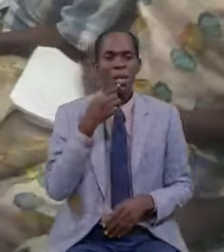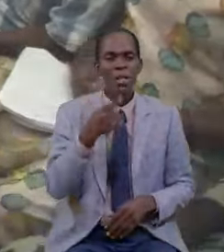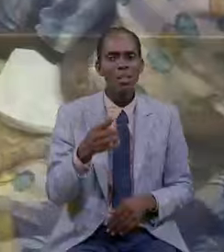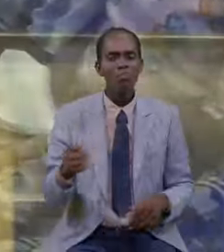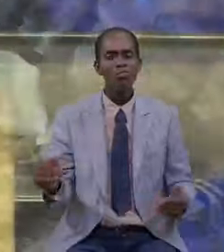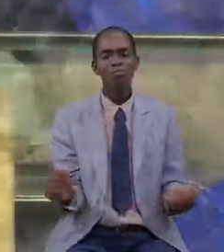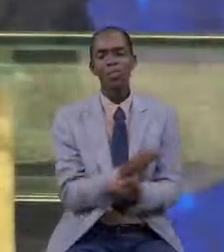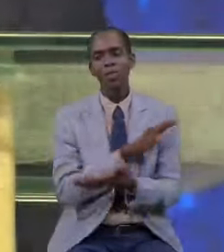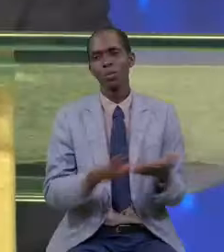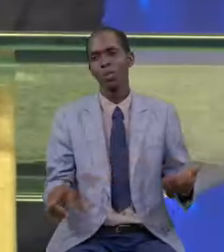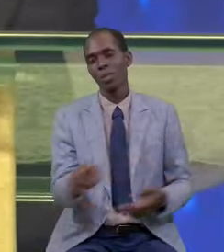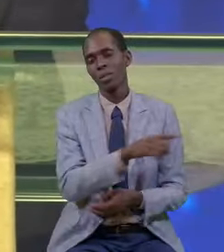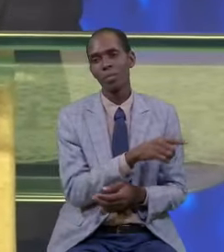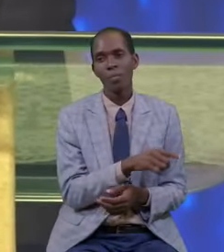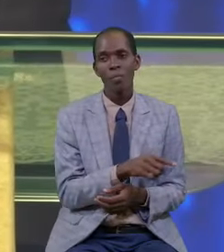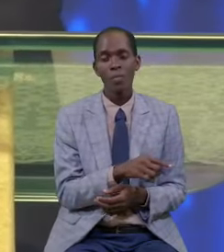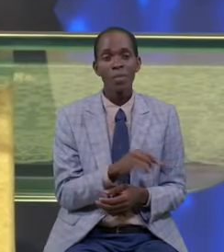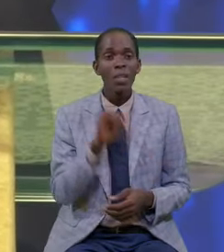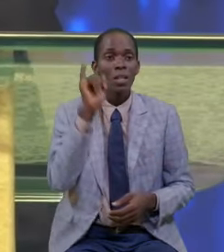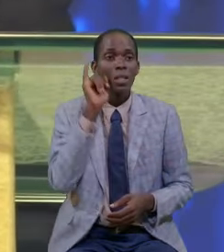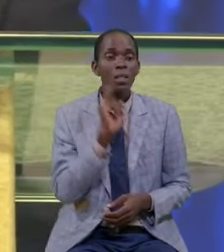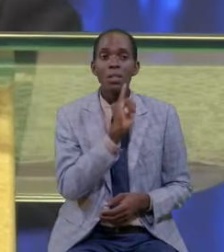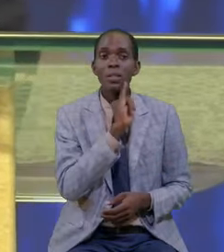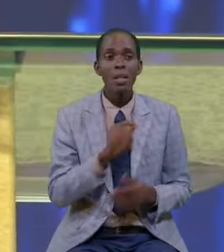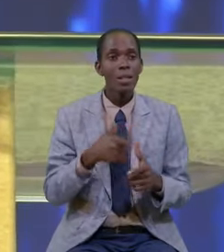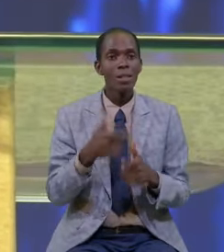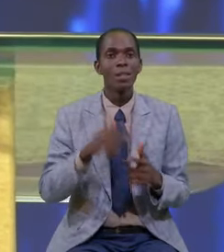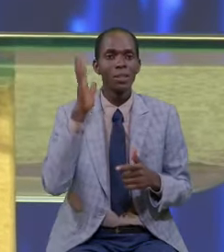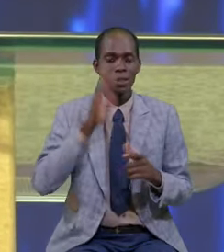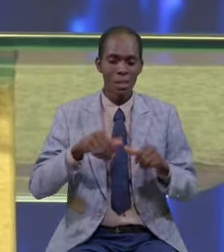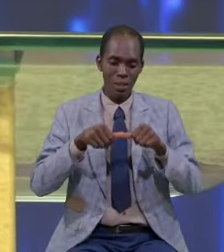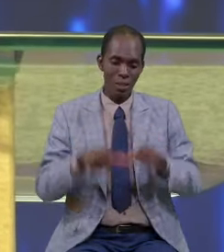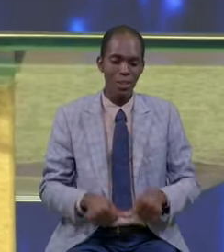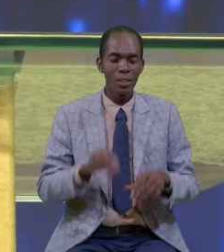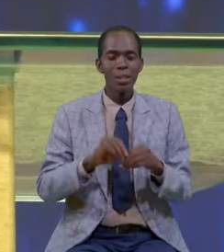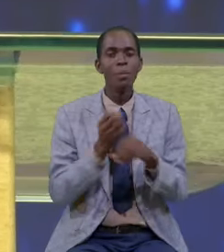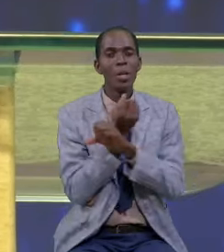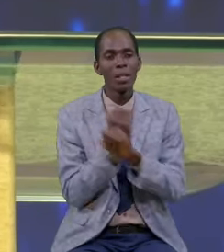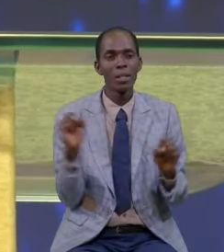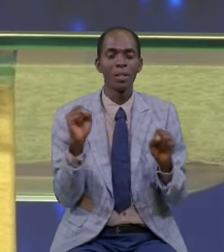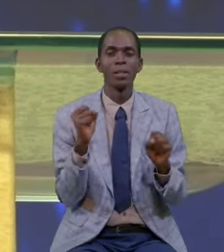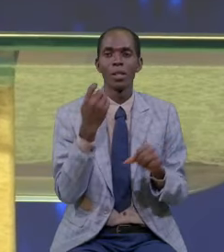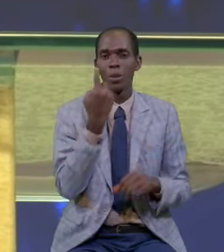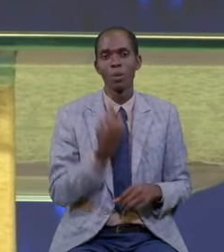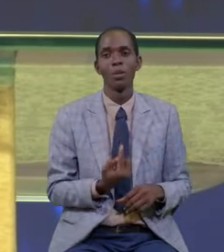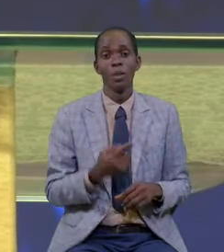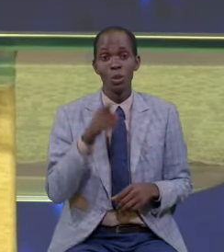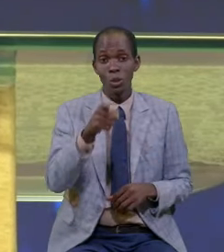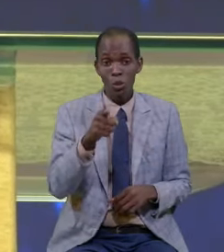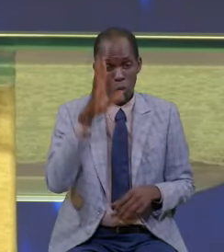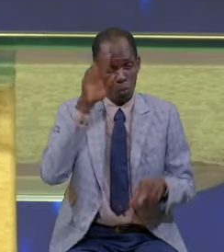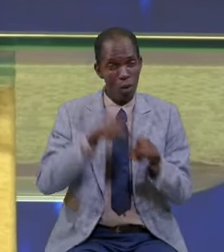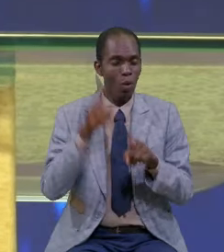them. Israel then shall dwell in safety. Brother, you will dwell in